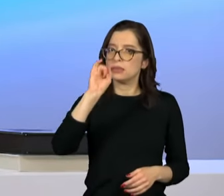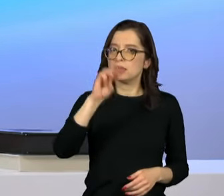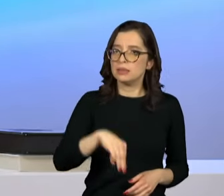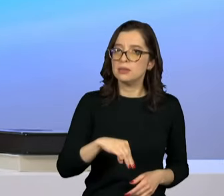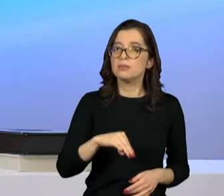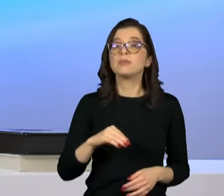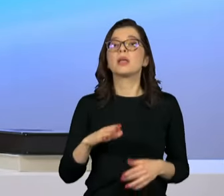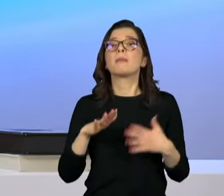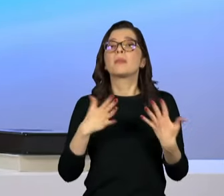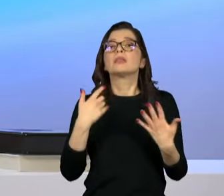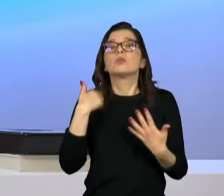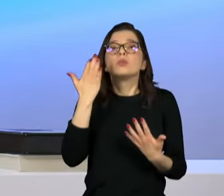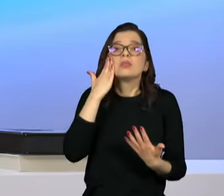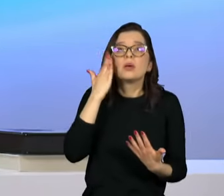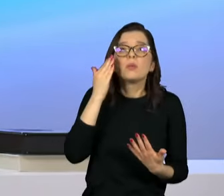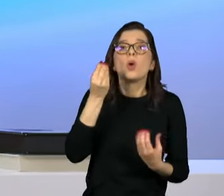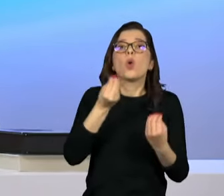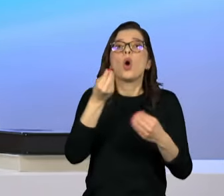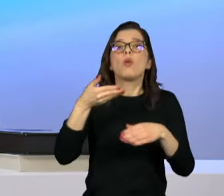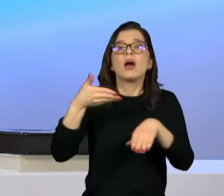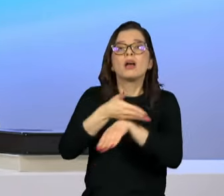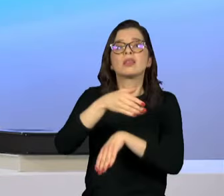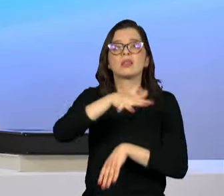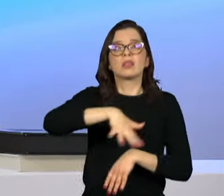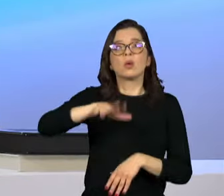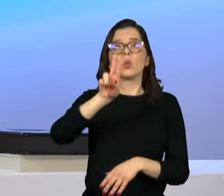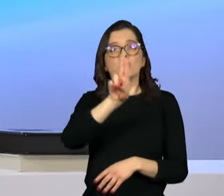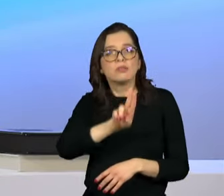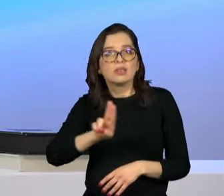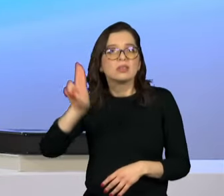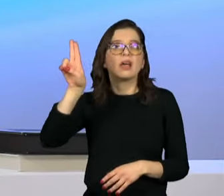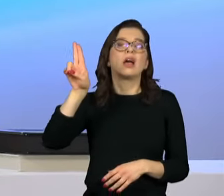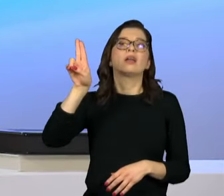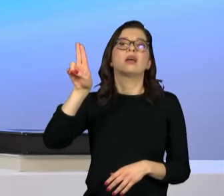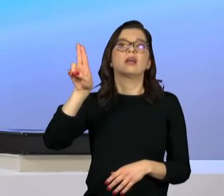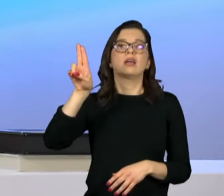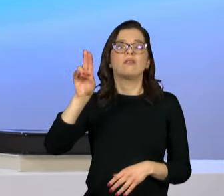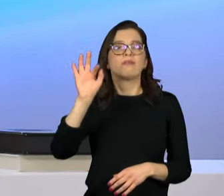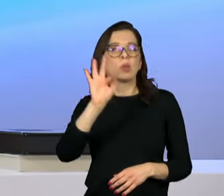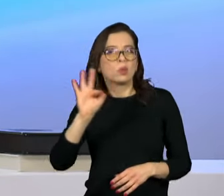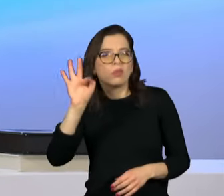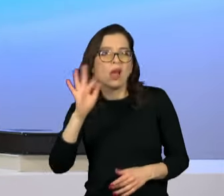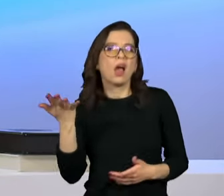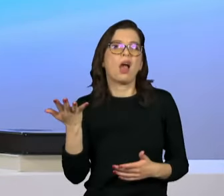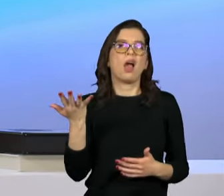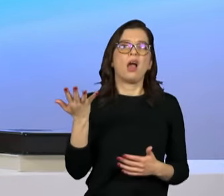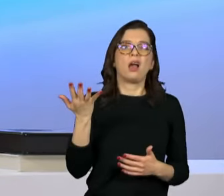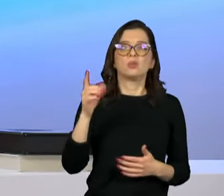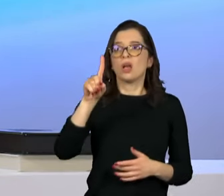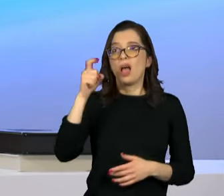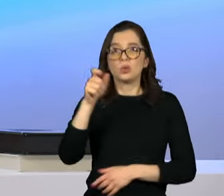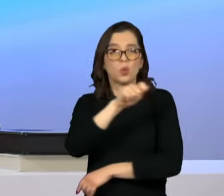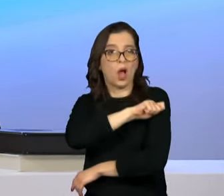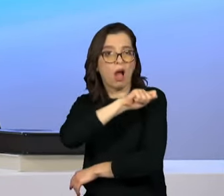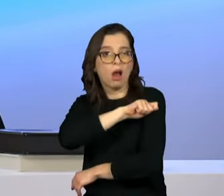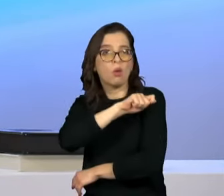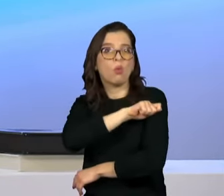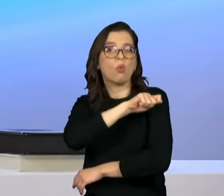que é o legacy, especialmente para famílias de ex-alunos ou de famílias ricas. Seria o legacy uma ação